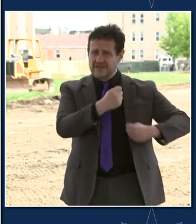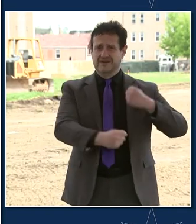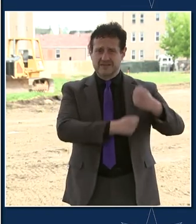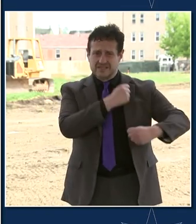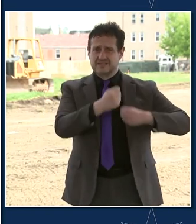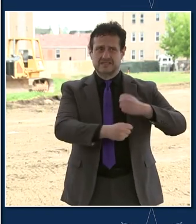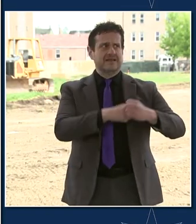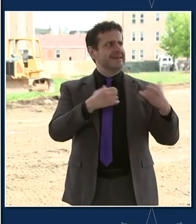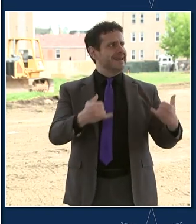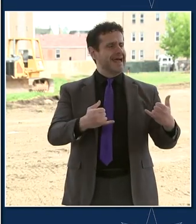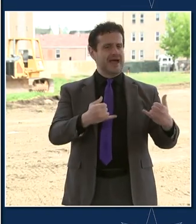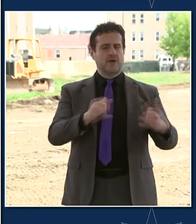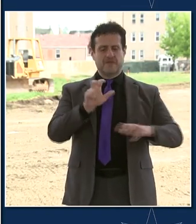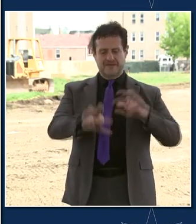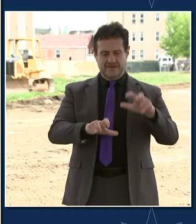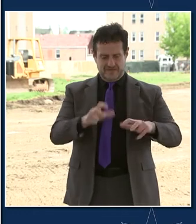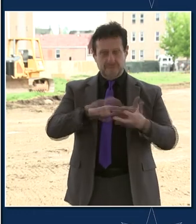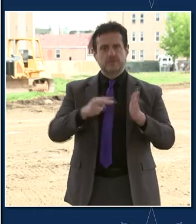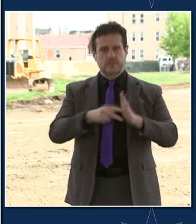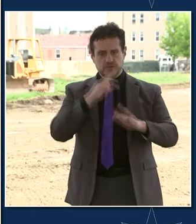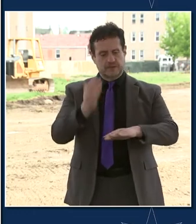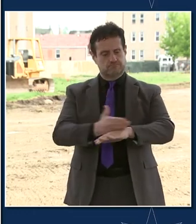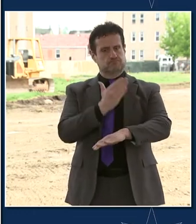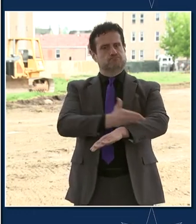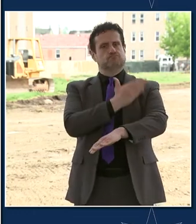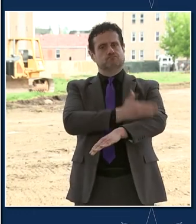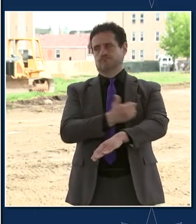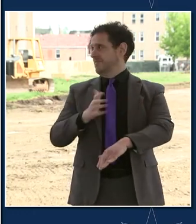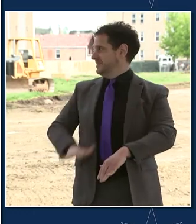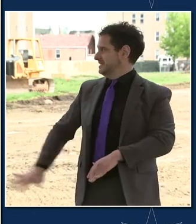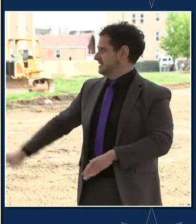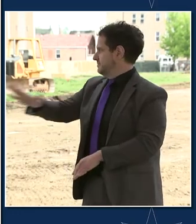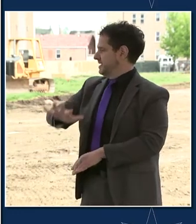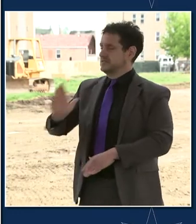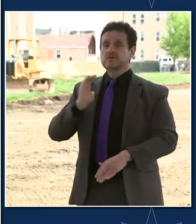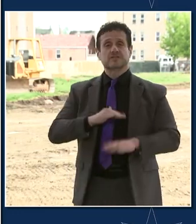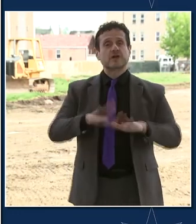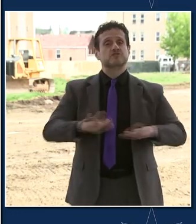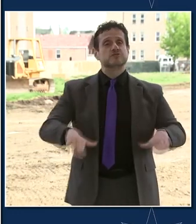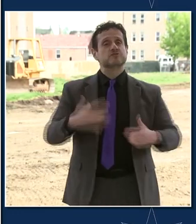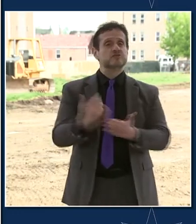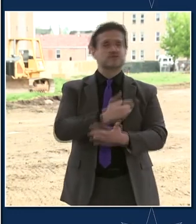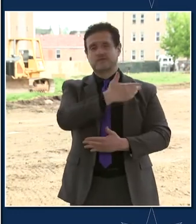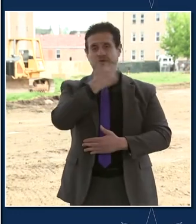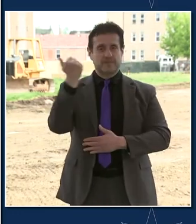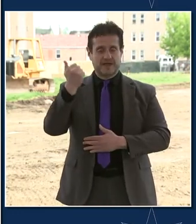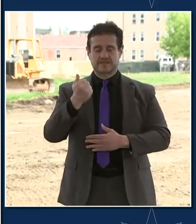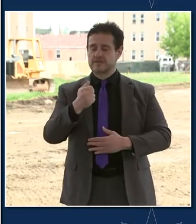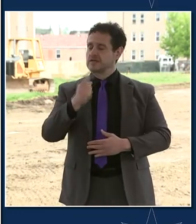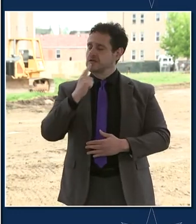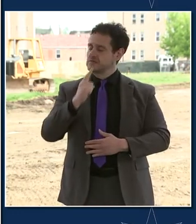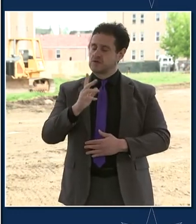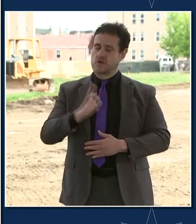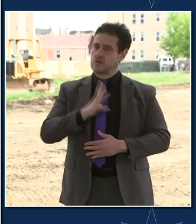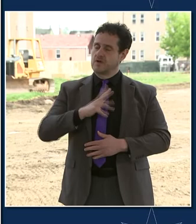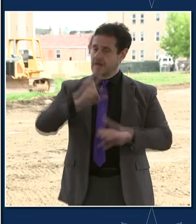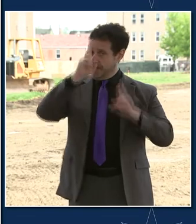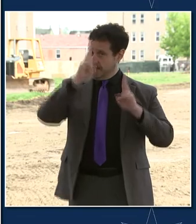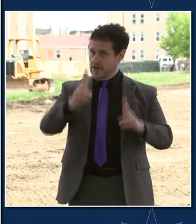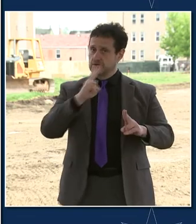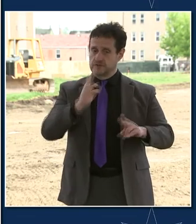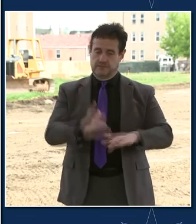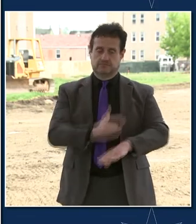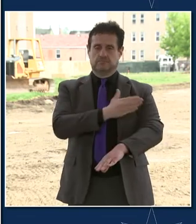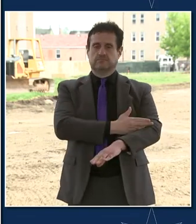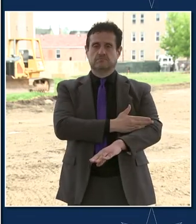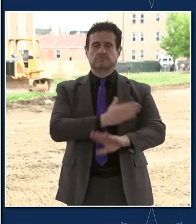to upgrade these spaces because our kids deserve the best. So I'm officially honored to be upgrading from community